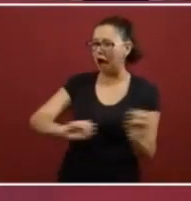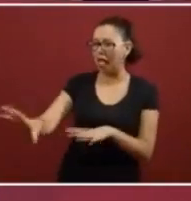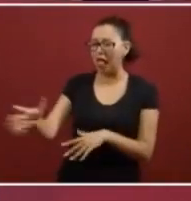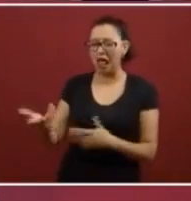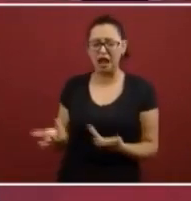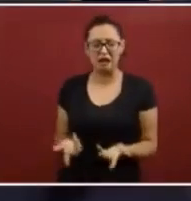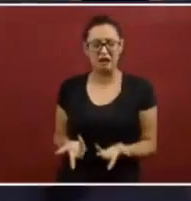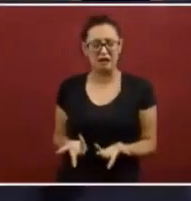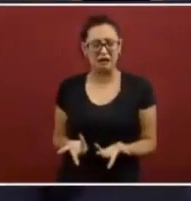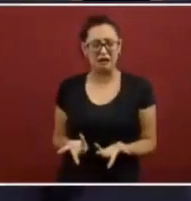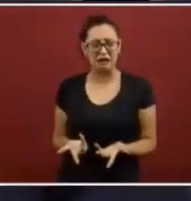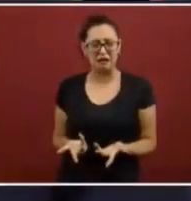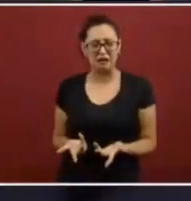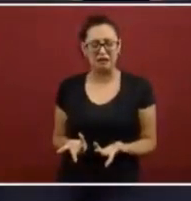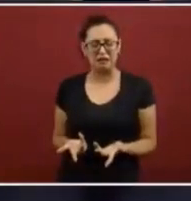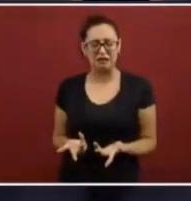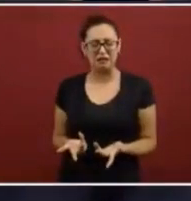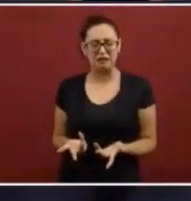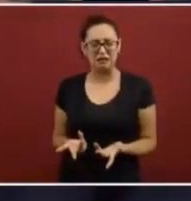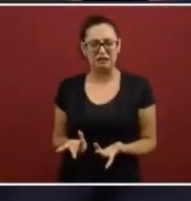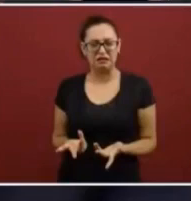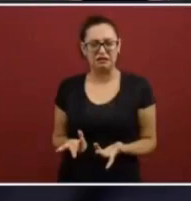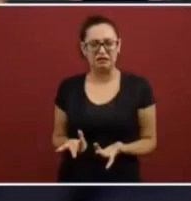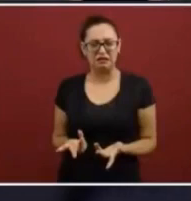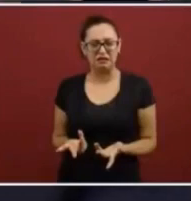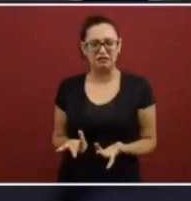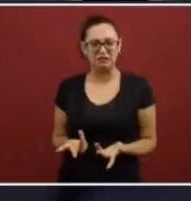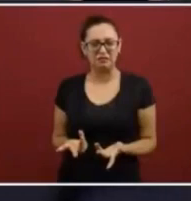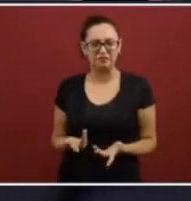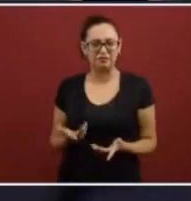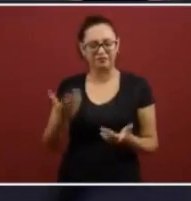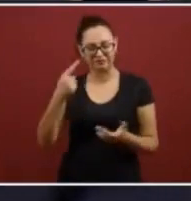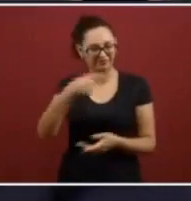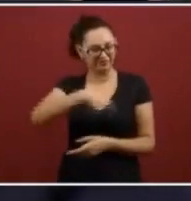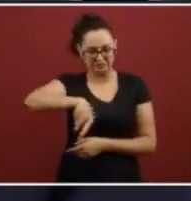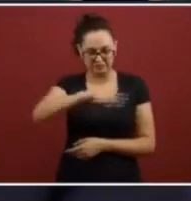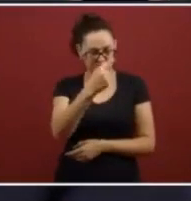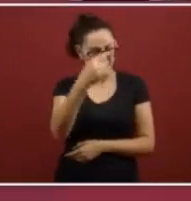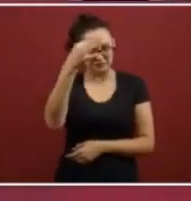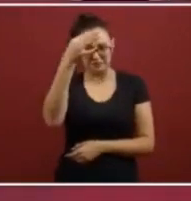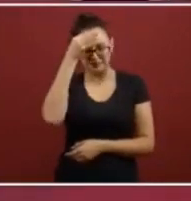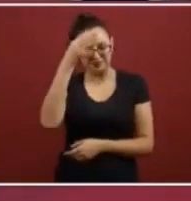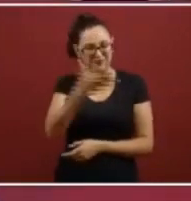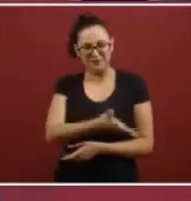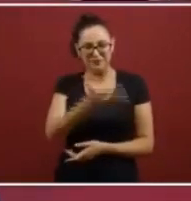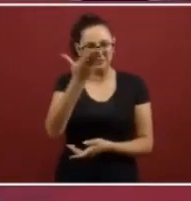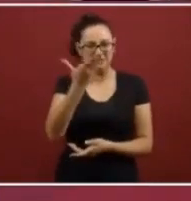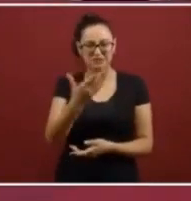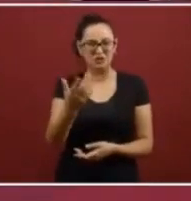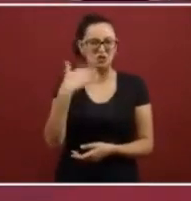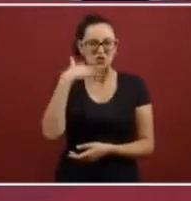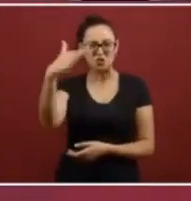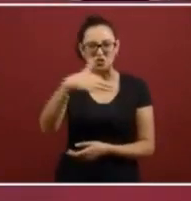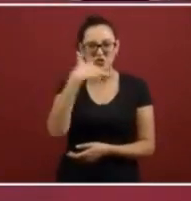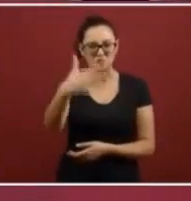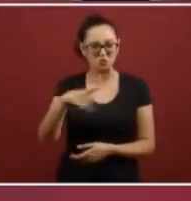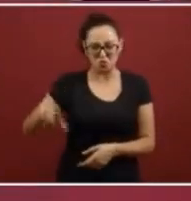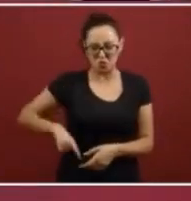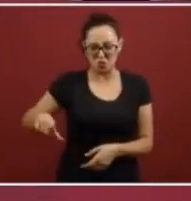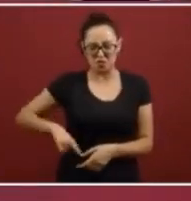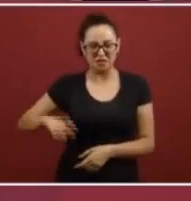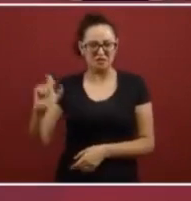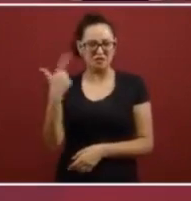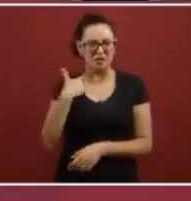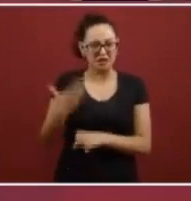trying to find ¿Qué ways to querían help. estos insensatos, So what were they tecnócratas, thinking? corruptos? Technocrats,